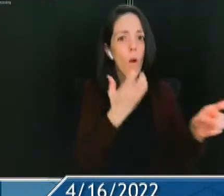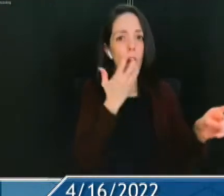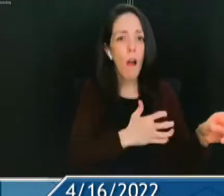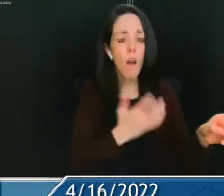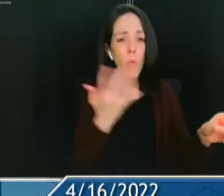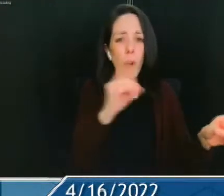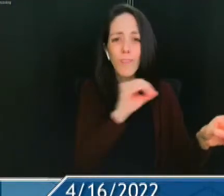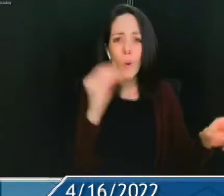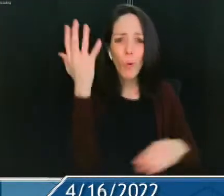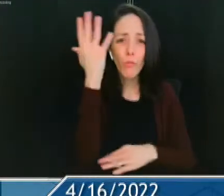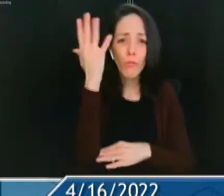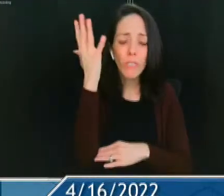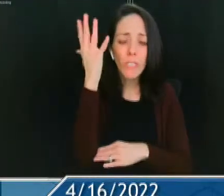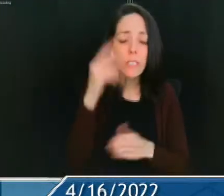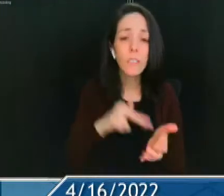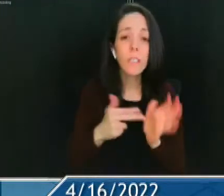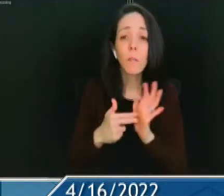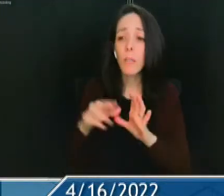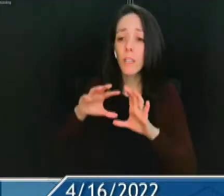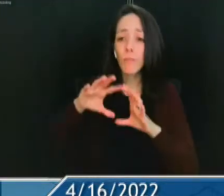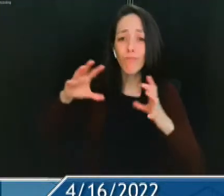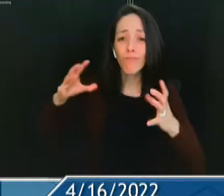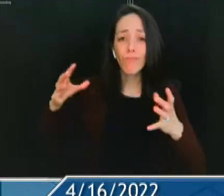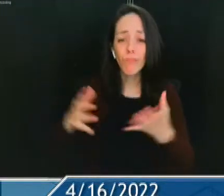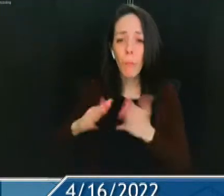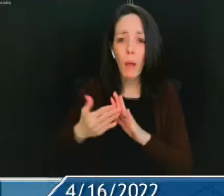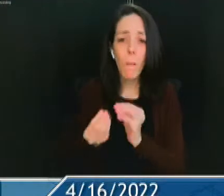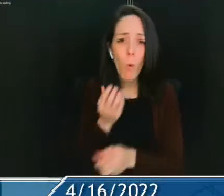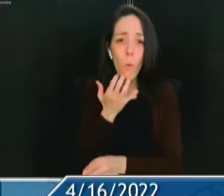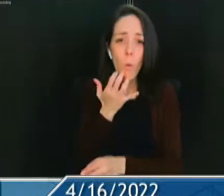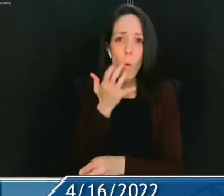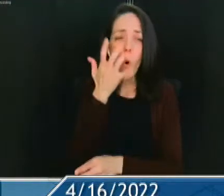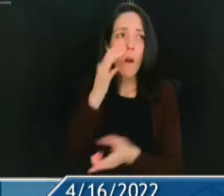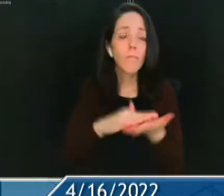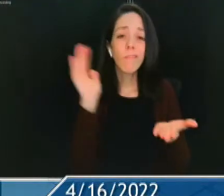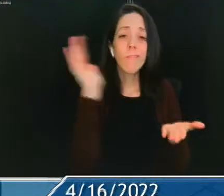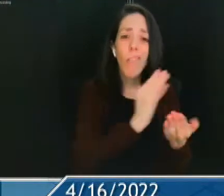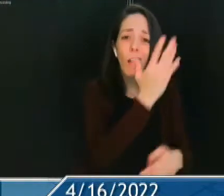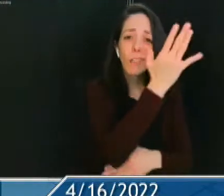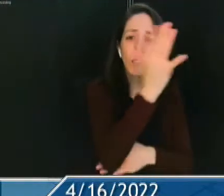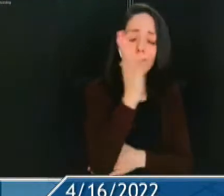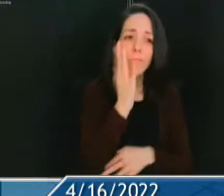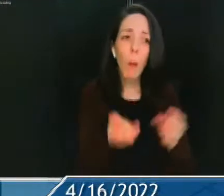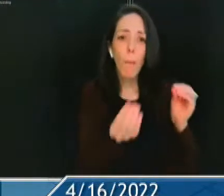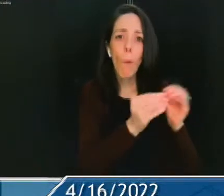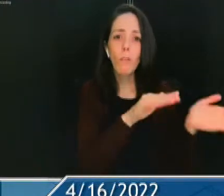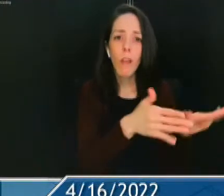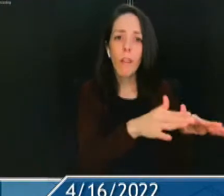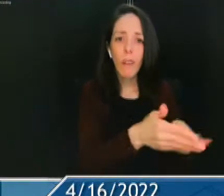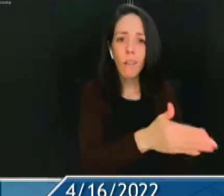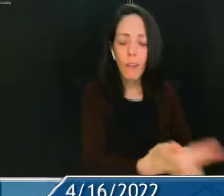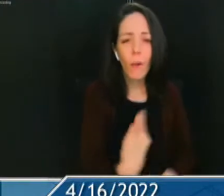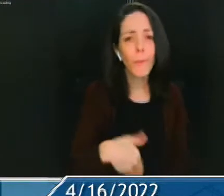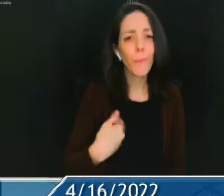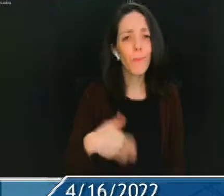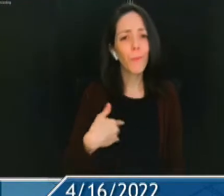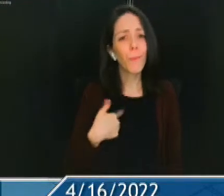And a warming climate will just continue to decrease the canopy and increase deaths unless the city acts quickly to reverse this